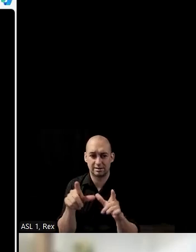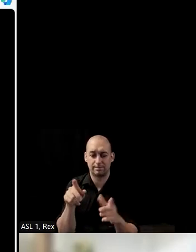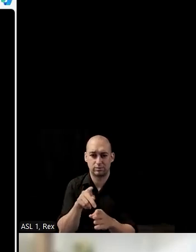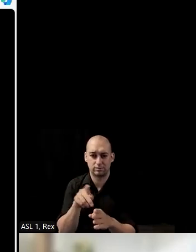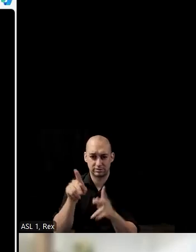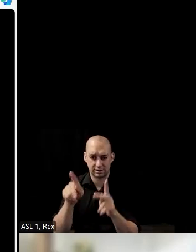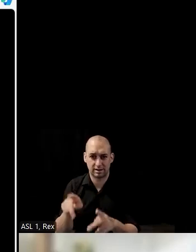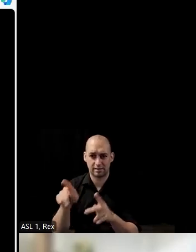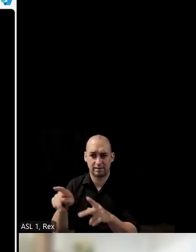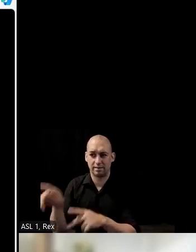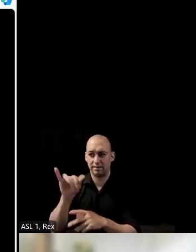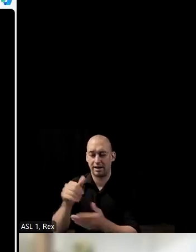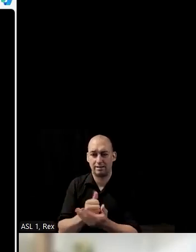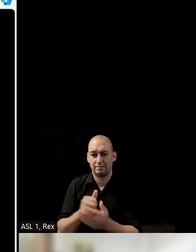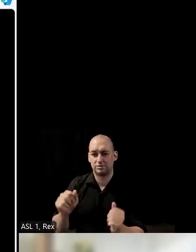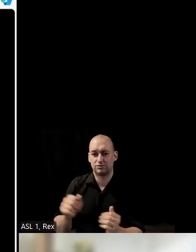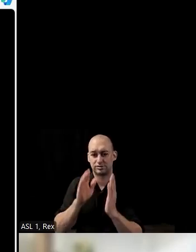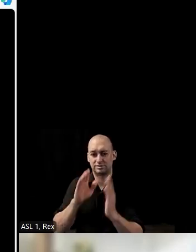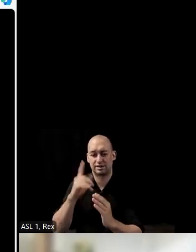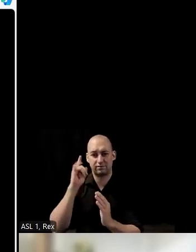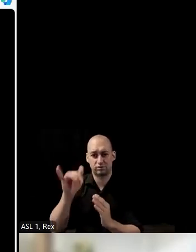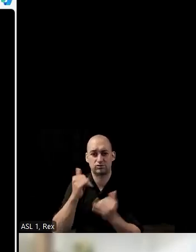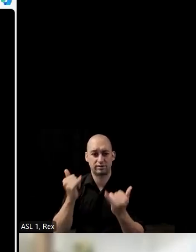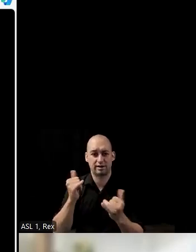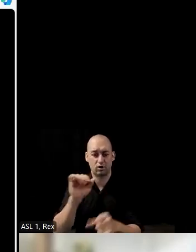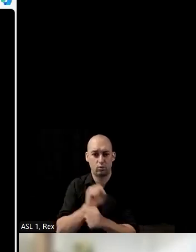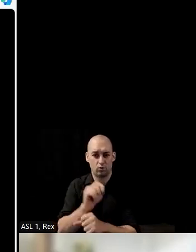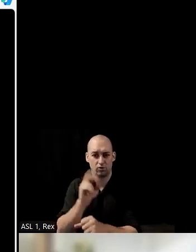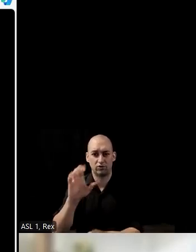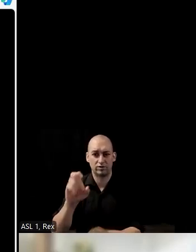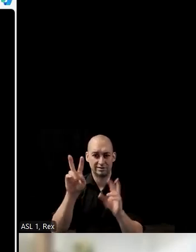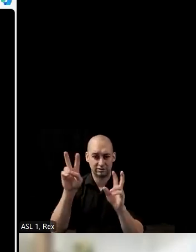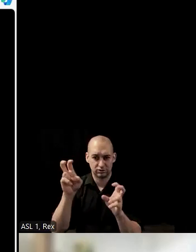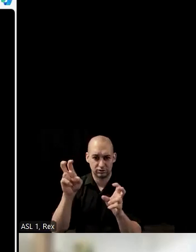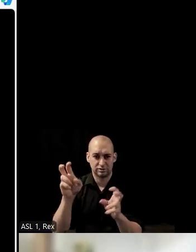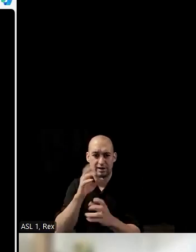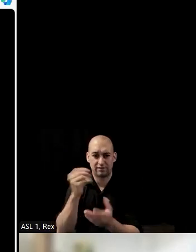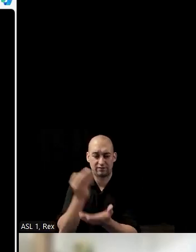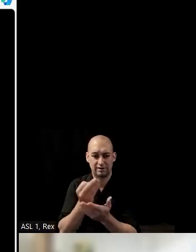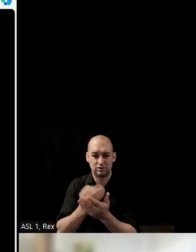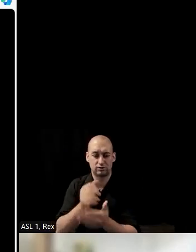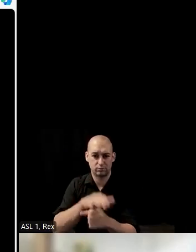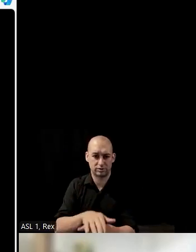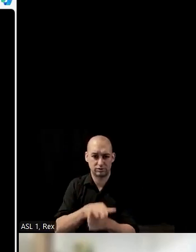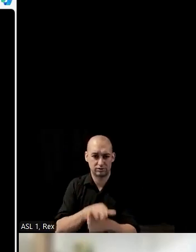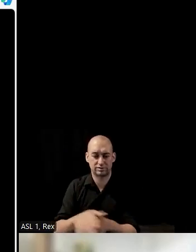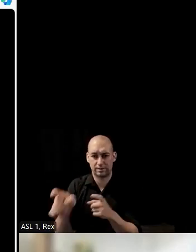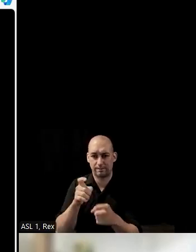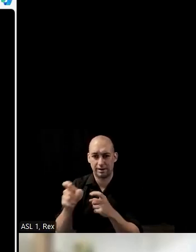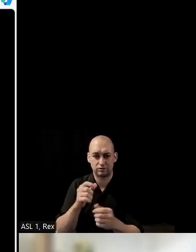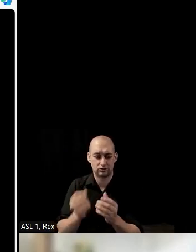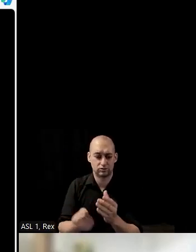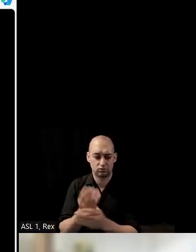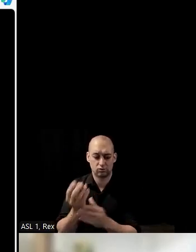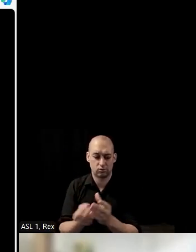And this helps to address California's current workforce issues and the mounting financial pressures on all payers to manage the growing population